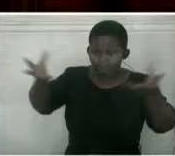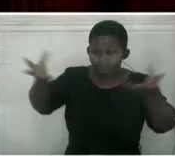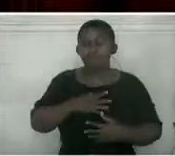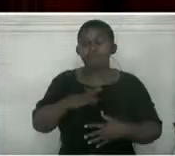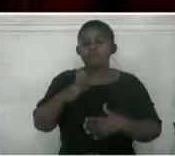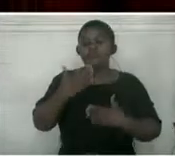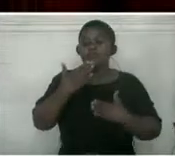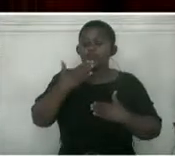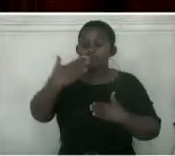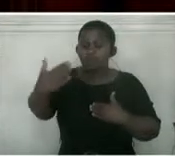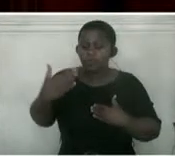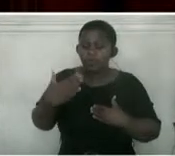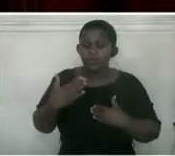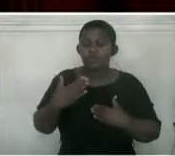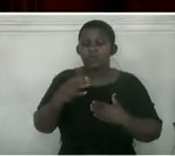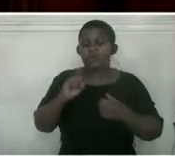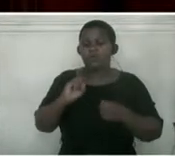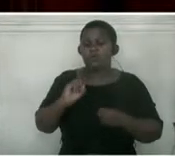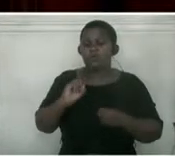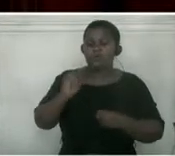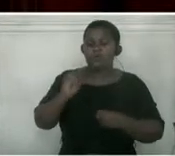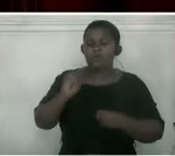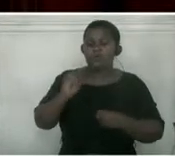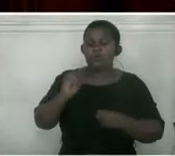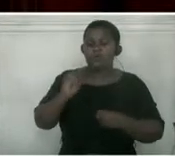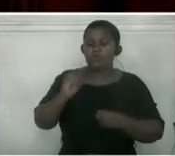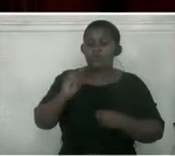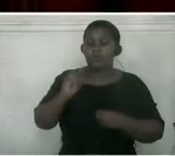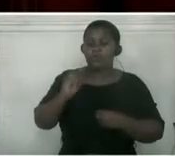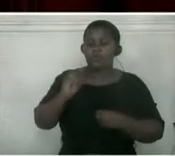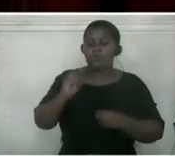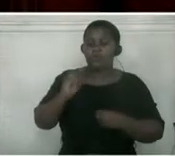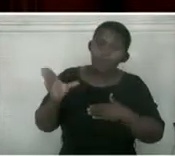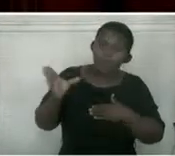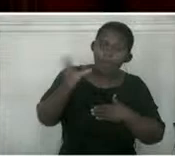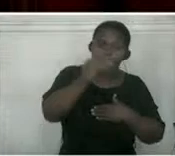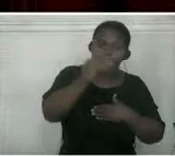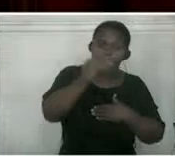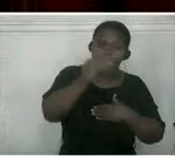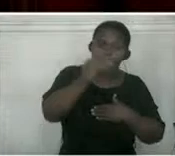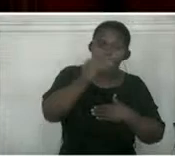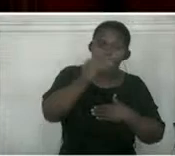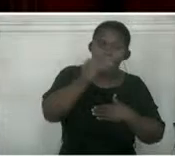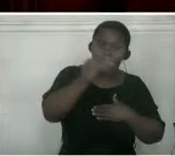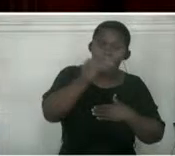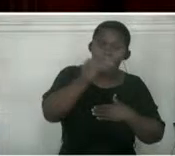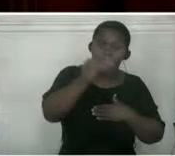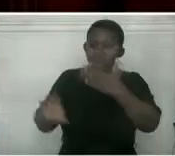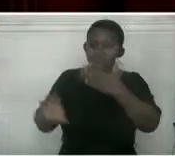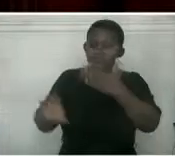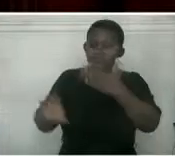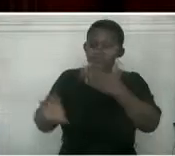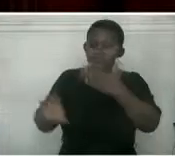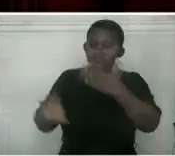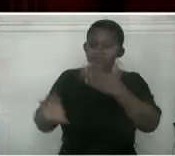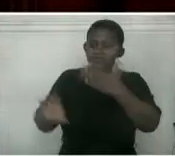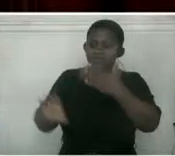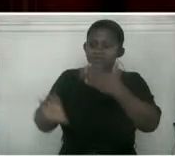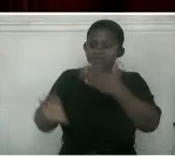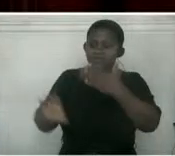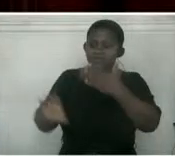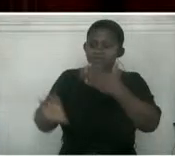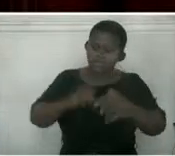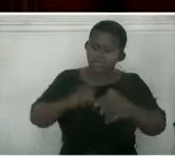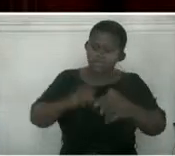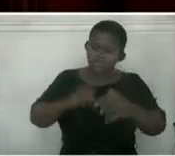gratitude, starting by thanking all members of the Executive Council, firstly for their